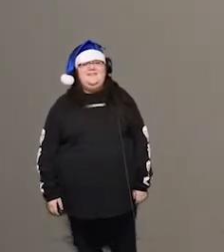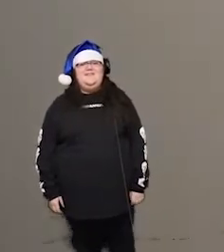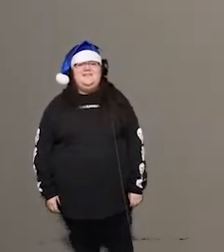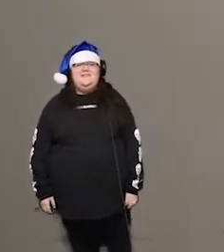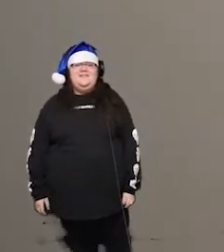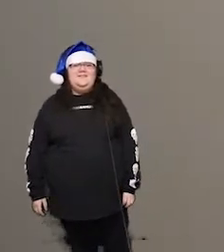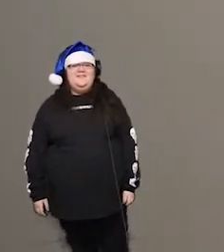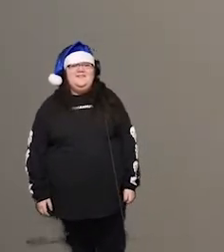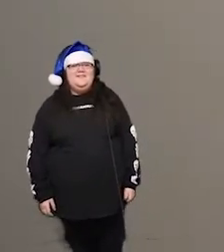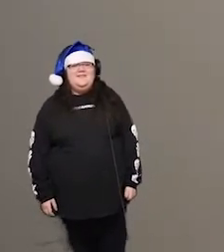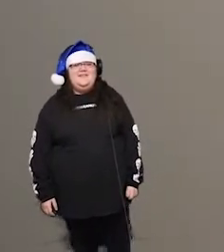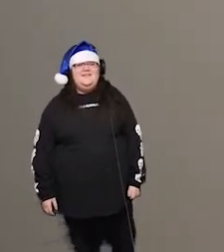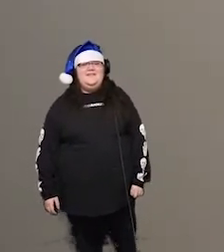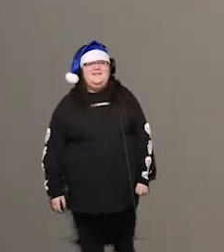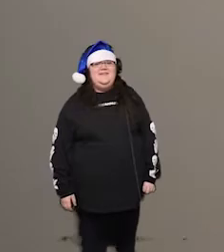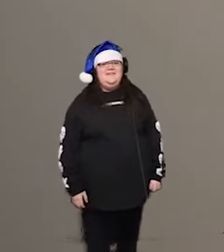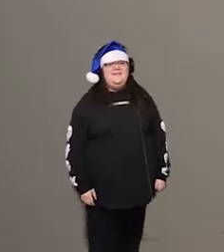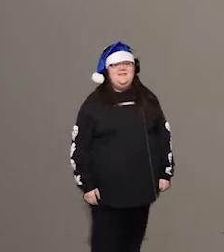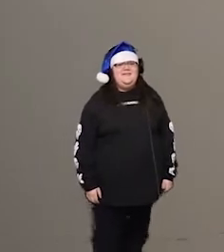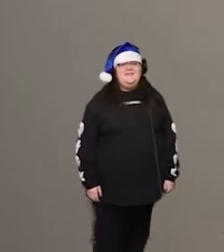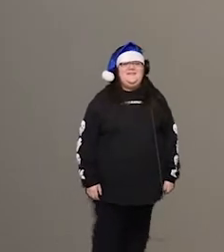answer.